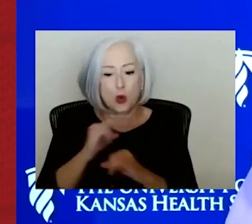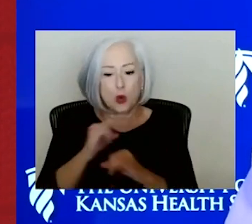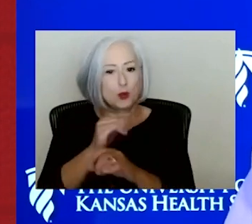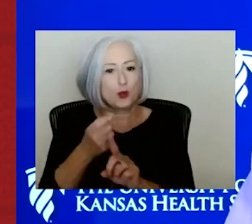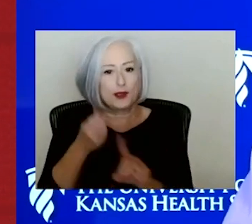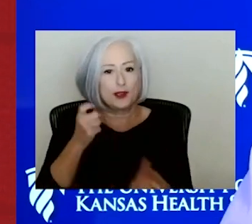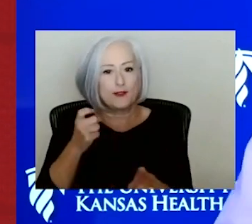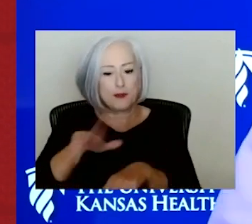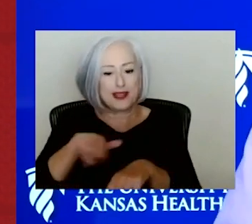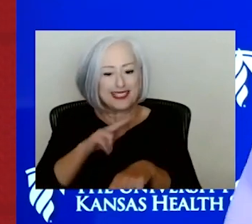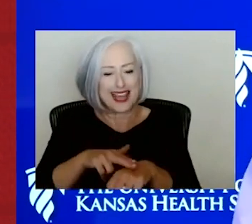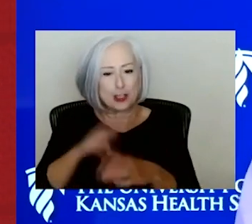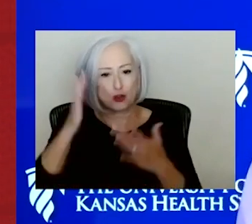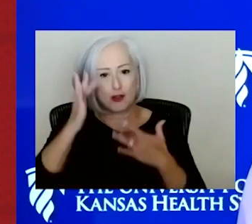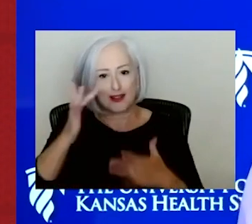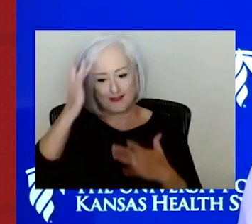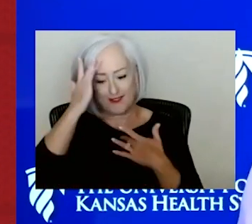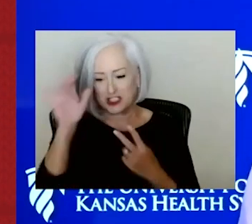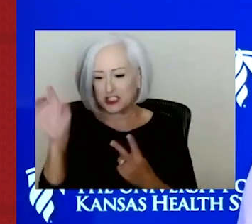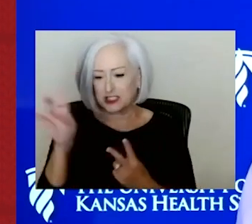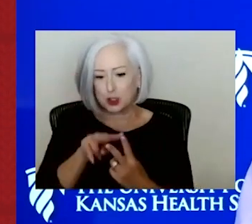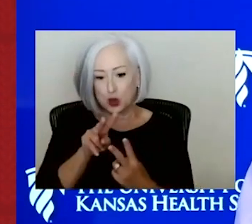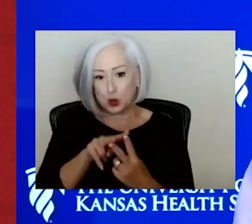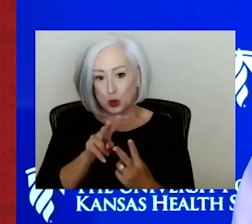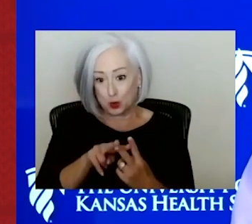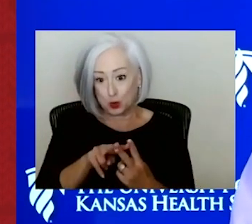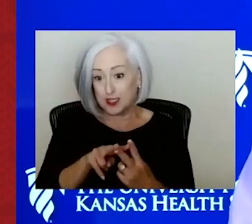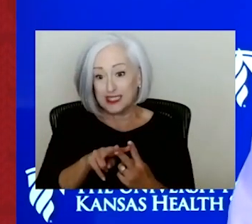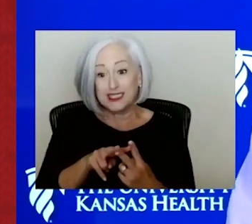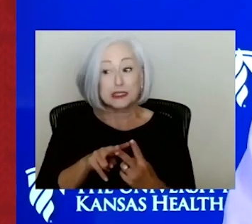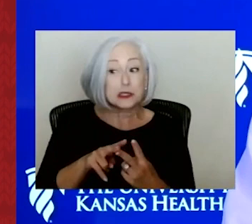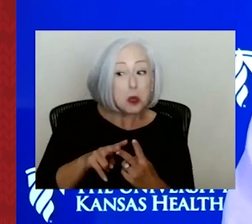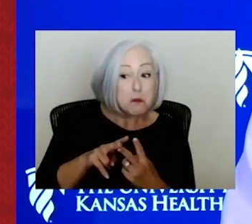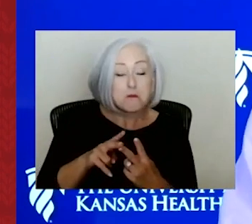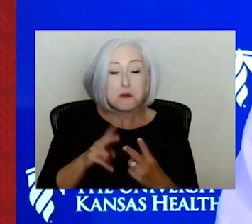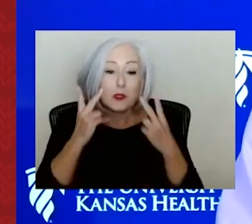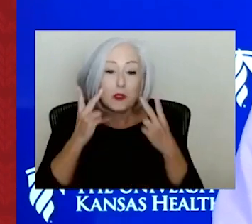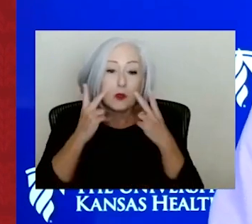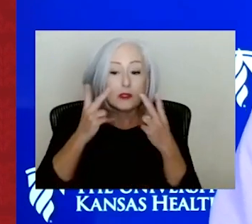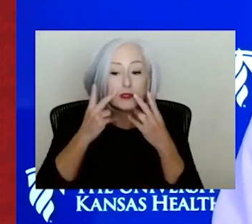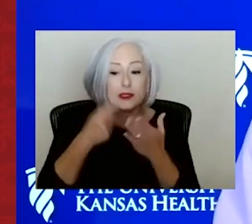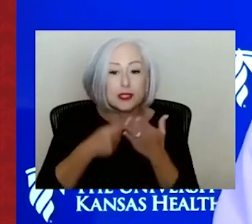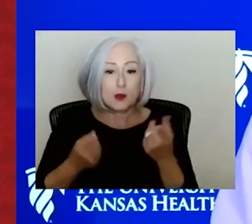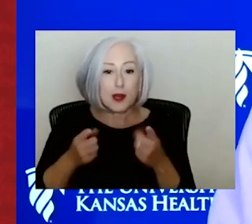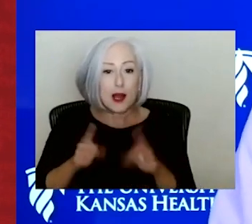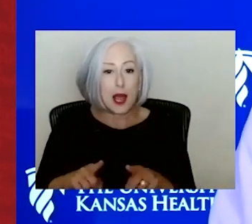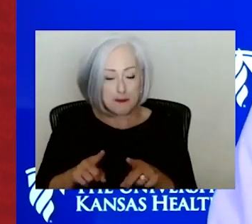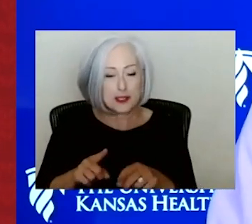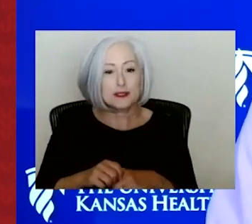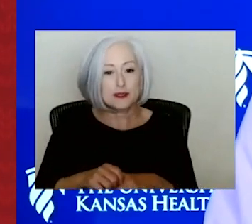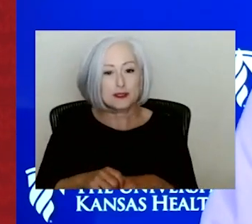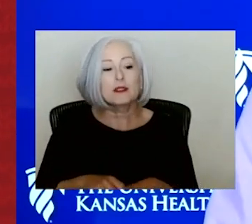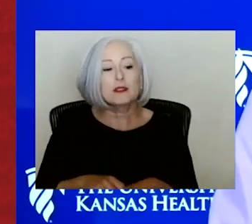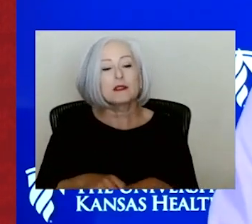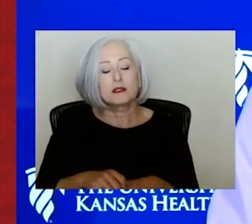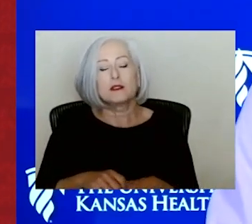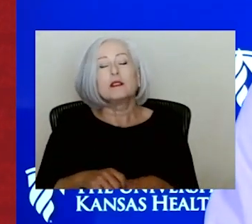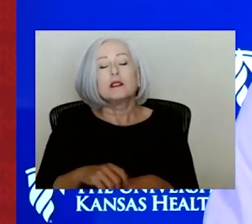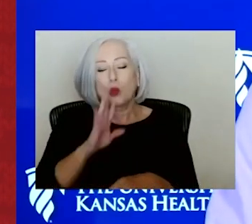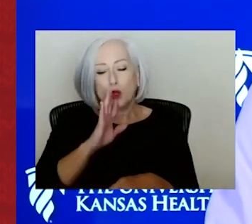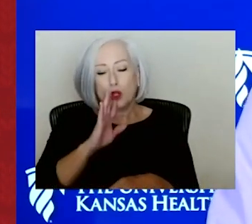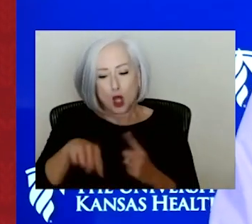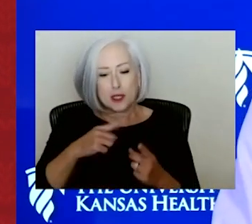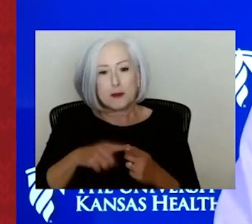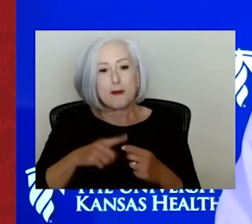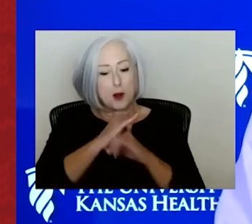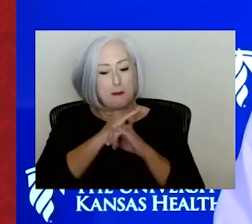natural infection either. That is opposed to kind of what we are seeing now, as we have really talked about, and that is that immunity. The safest